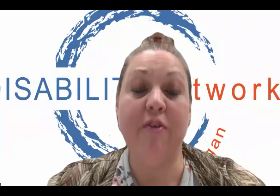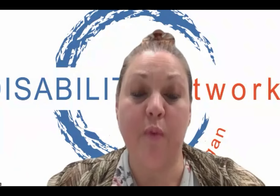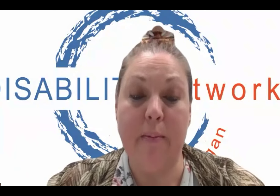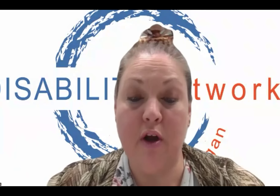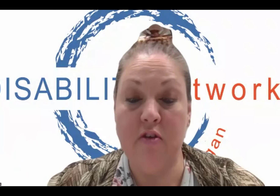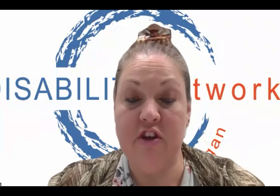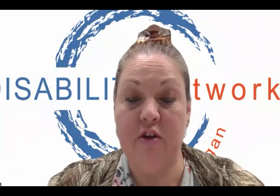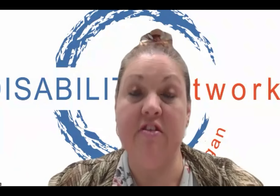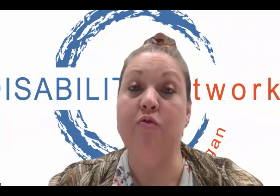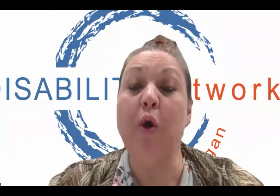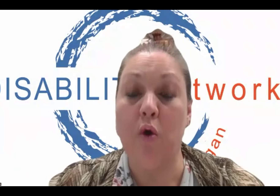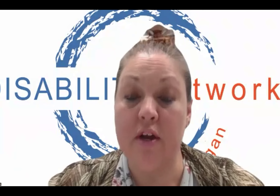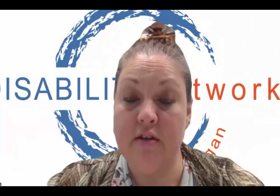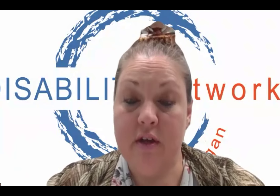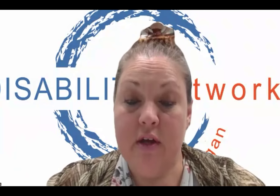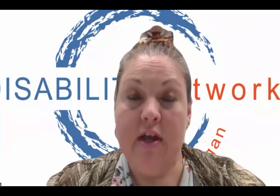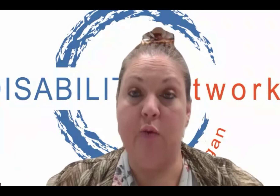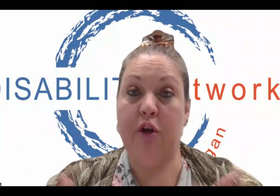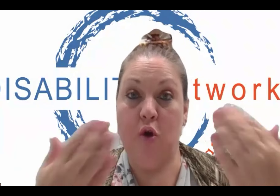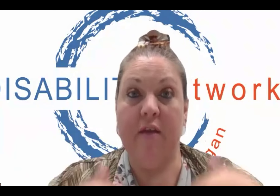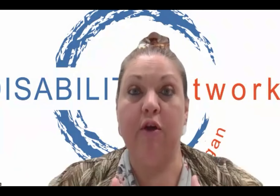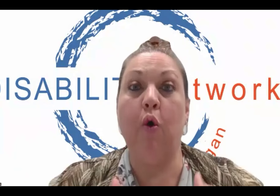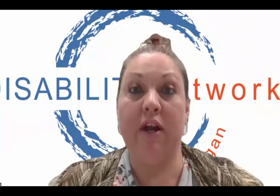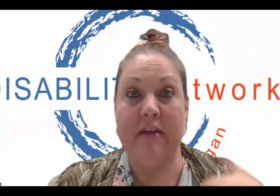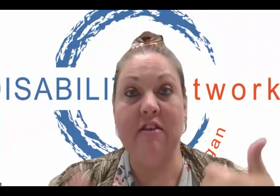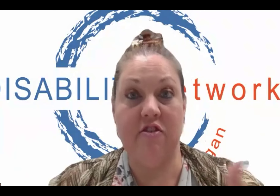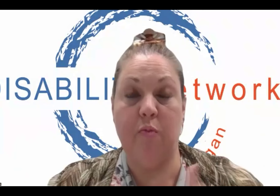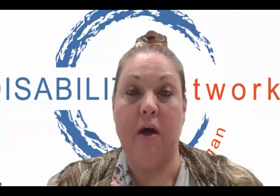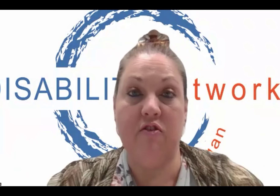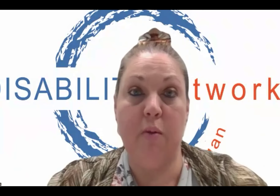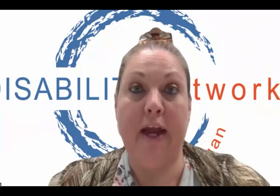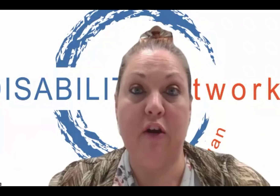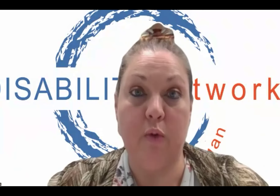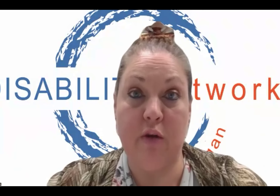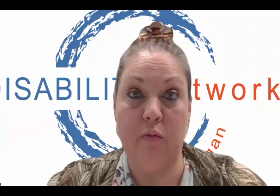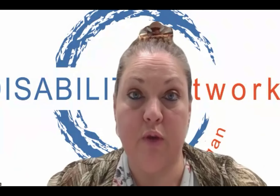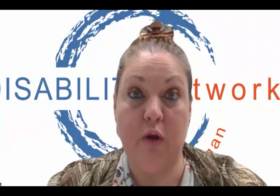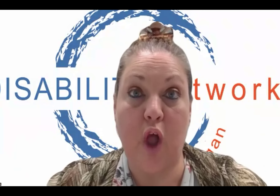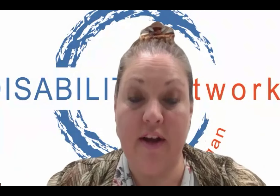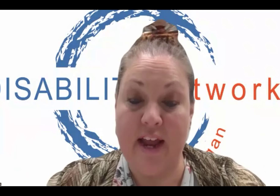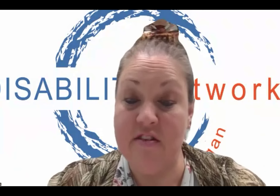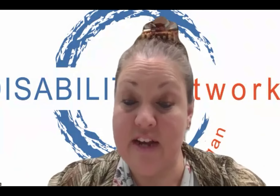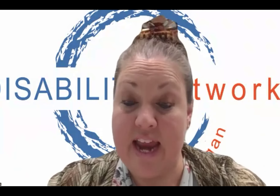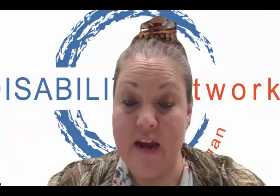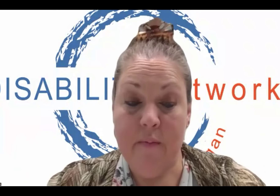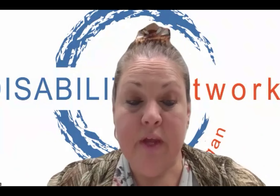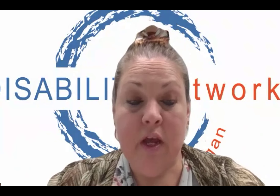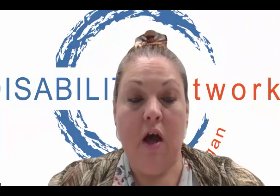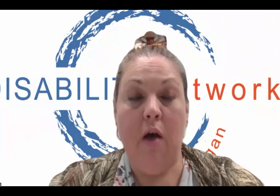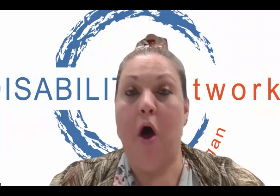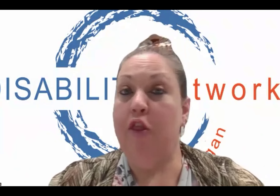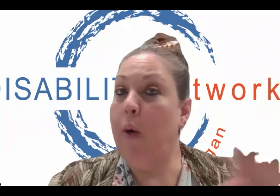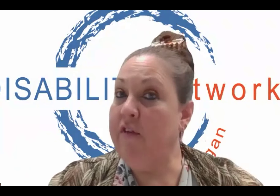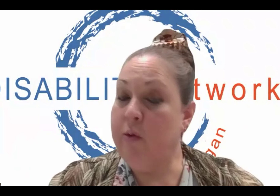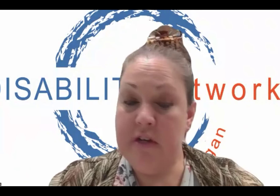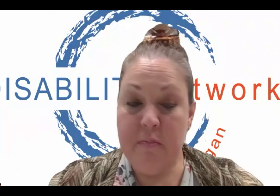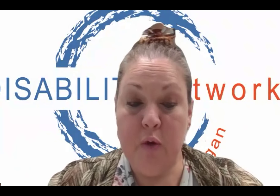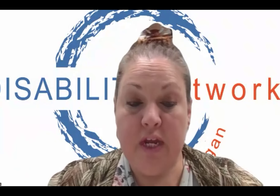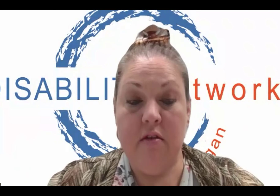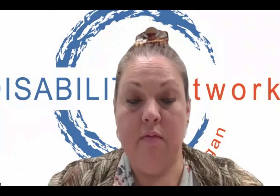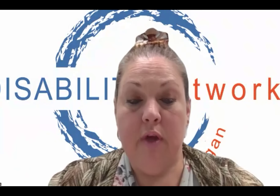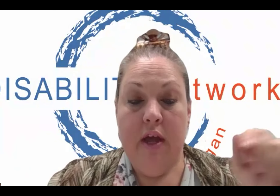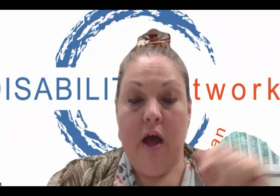Each day of the webinar series is recorded, and you would have heard that recording message as well as a reminder when you logged on today. Although